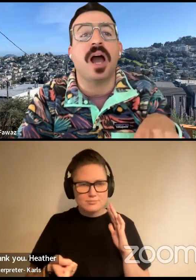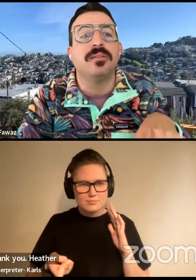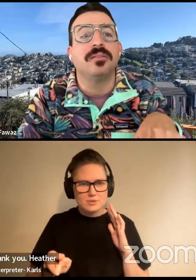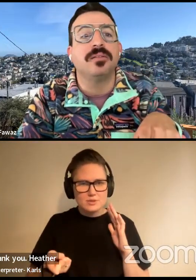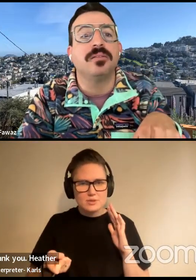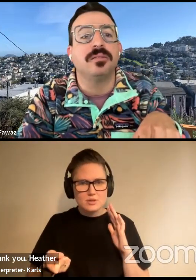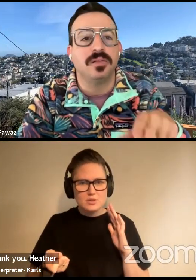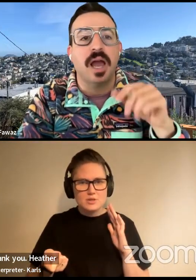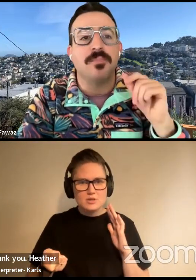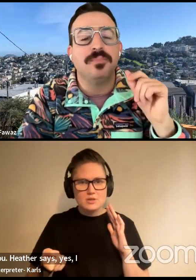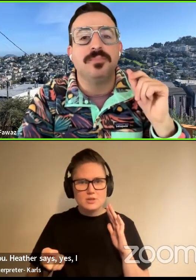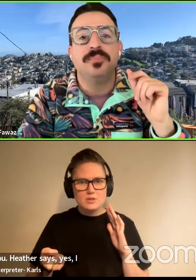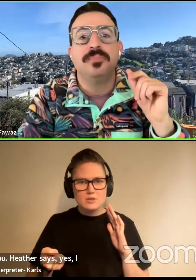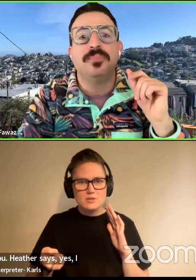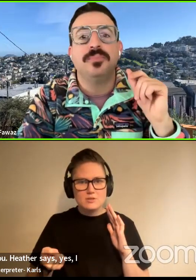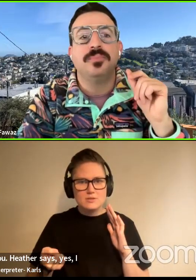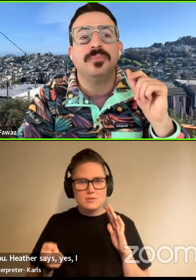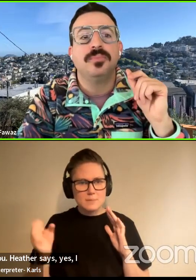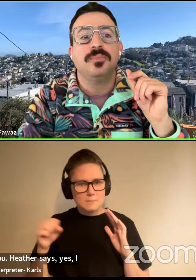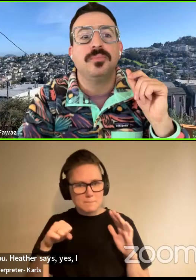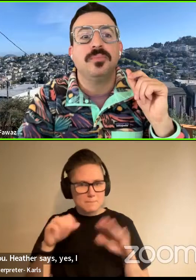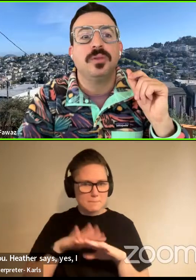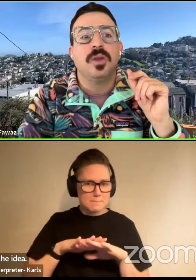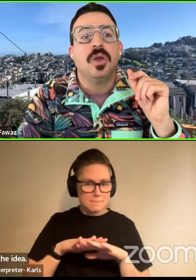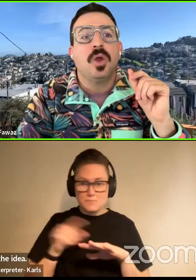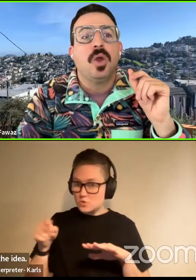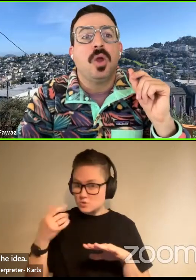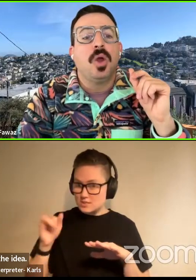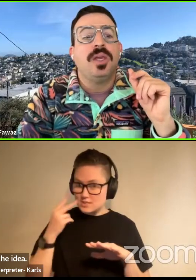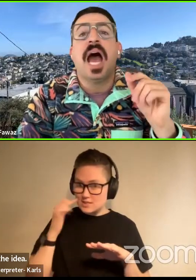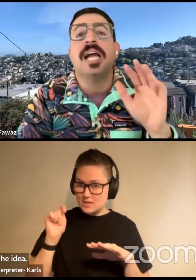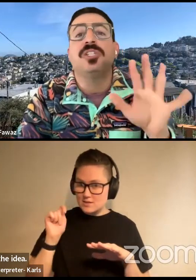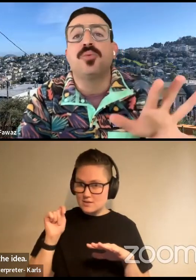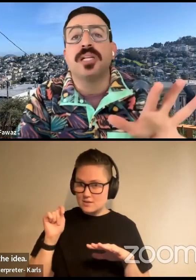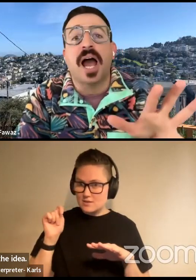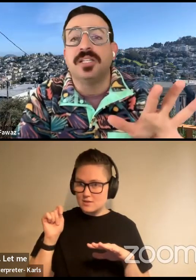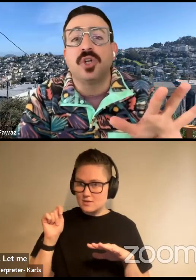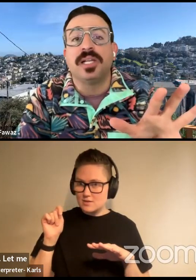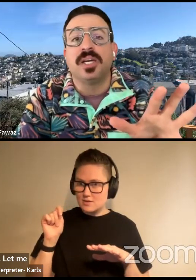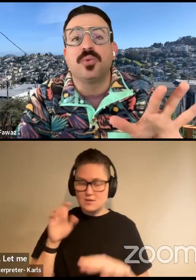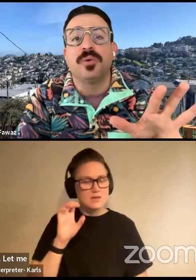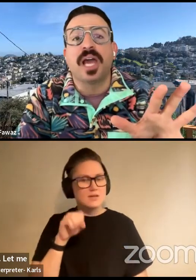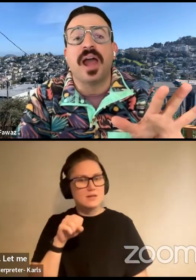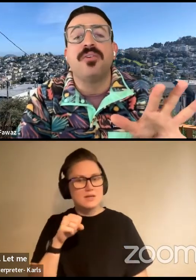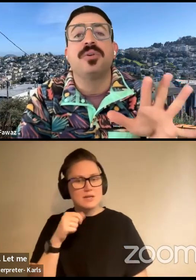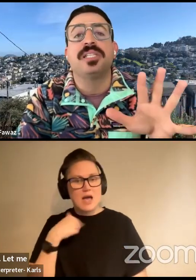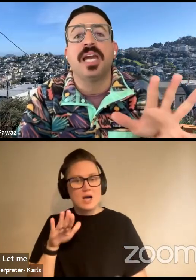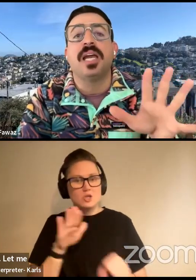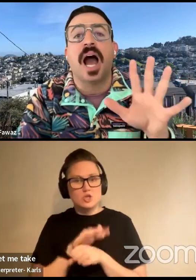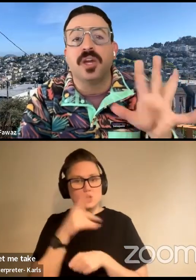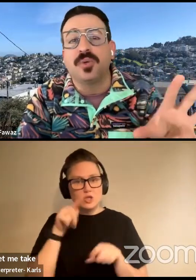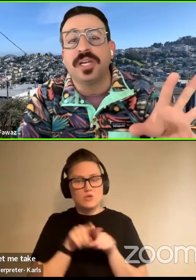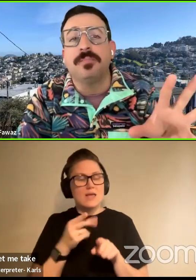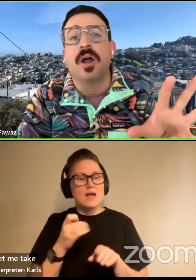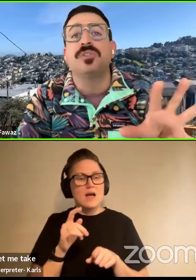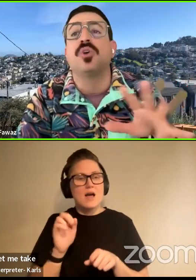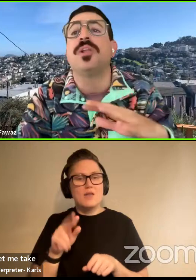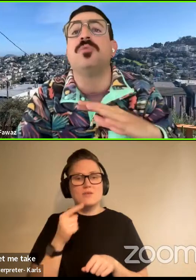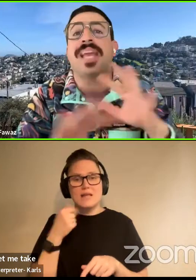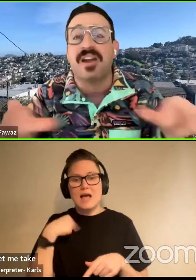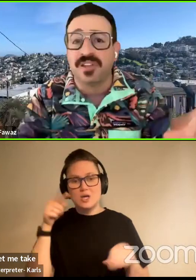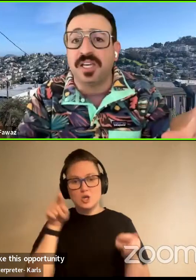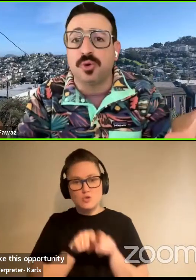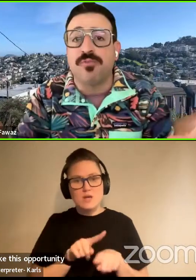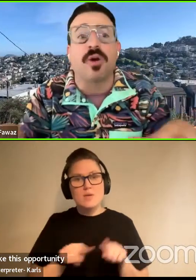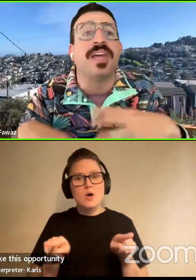Let me take this opportunity. Yeah. Do you still see it? That question went away. I totally agree with Heather. Heather was saying, I agree, but